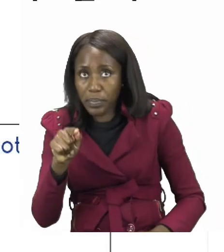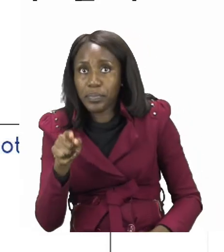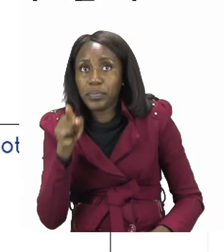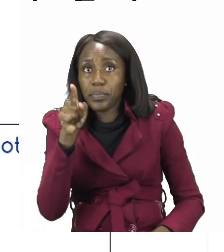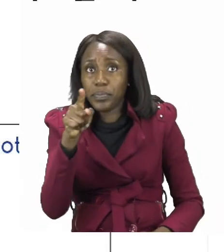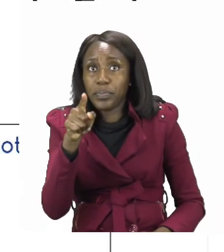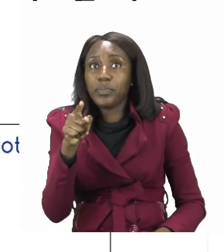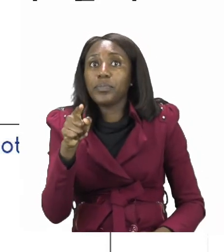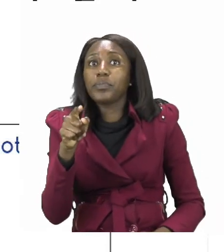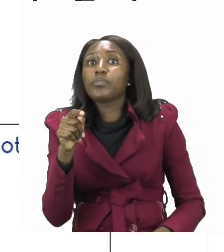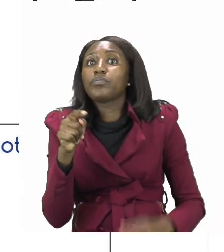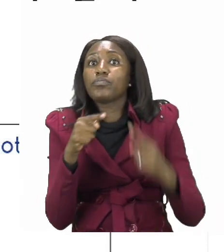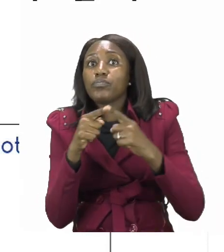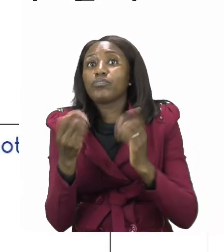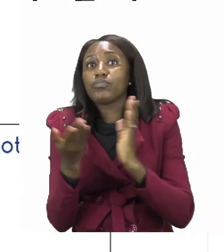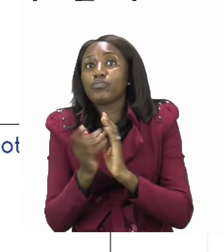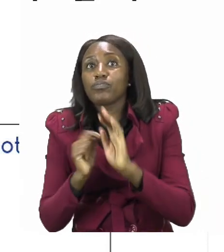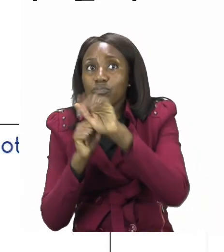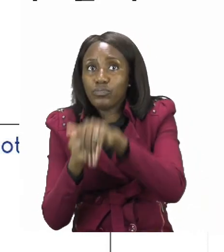to school tomorrow.